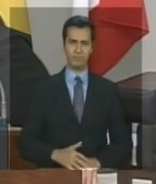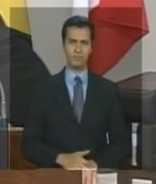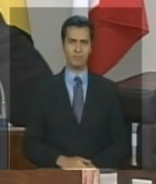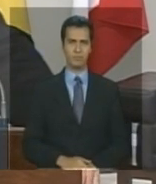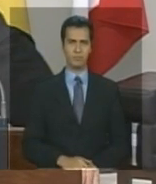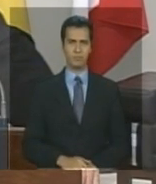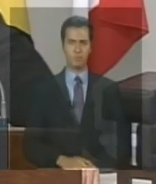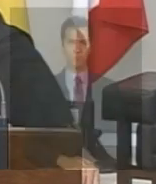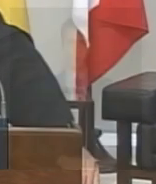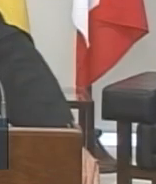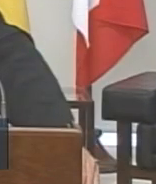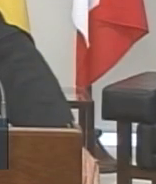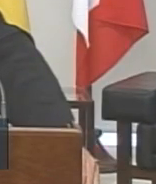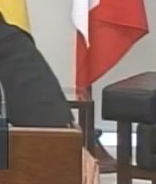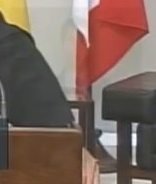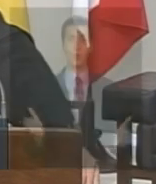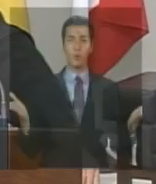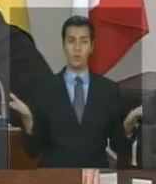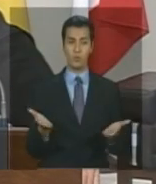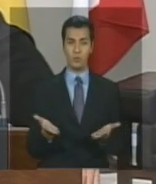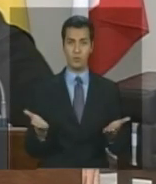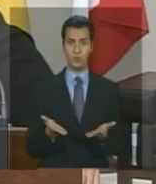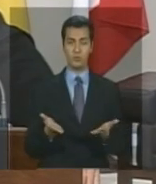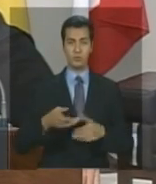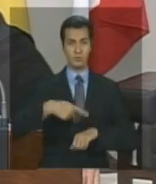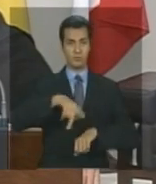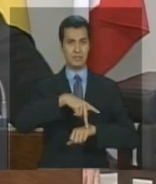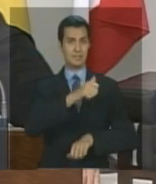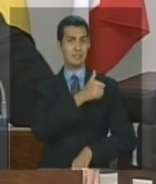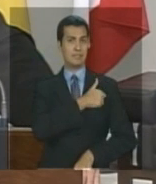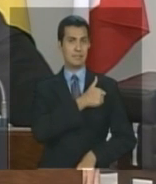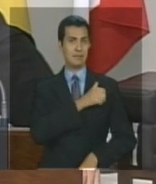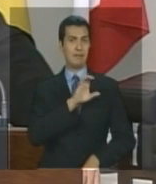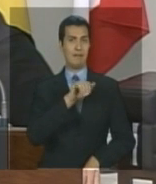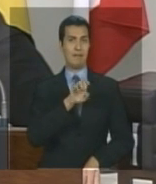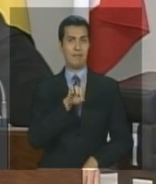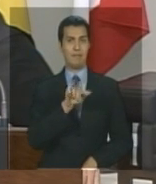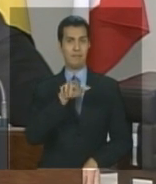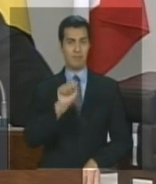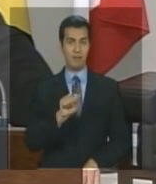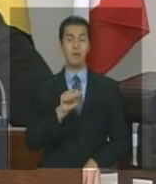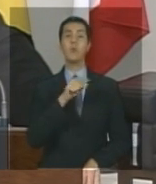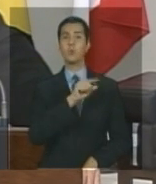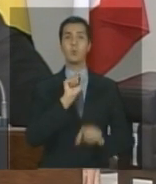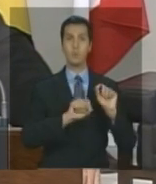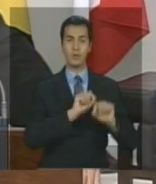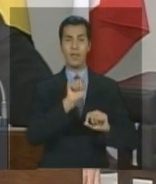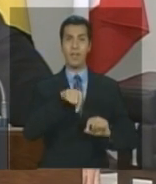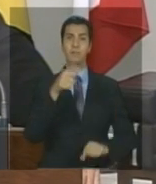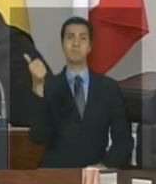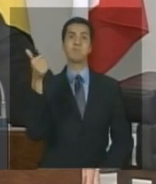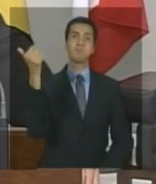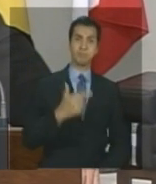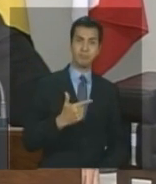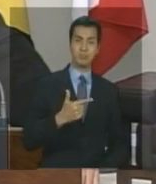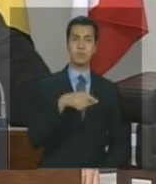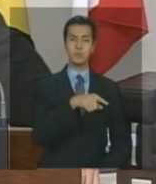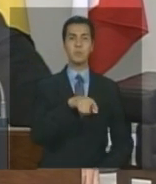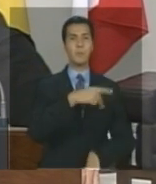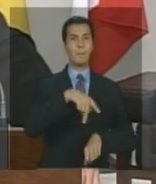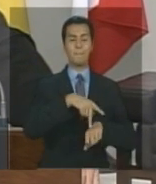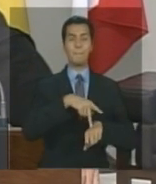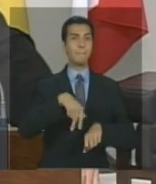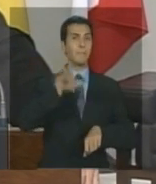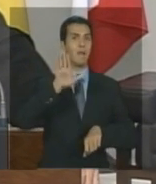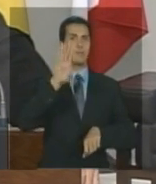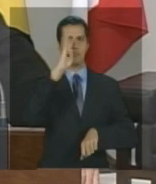as a second language. Atualmente, o Canadá é o principal destino para brasileiros que buscam aprender o inglês como uma segunda língua. And second only to France